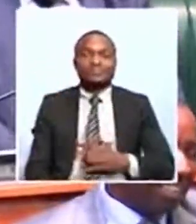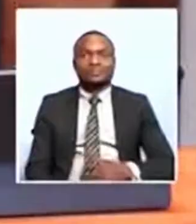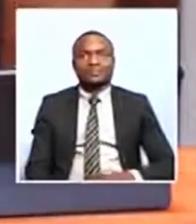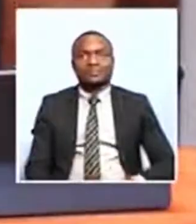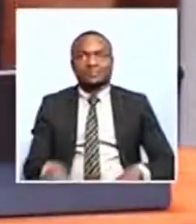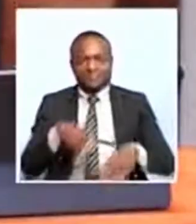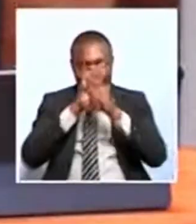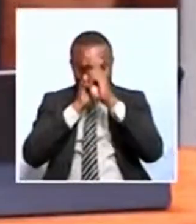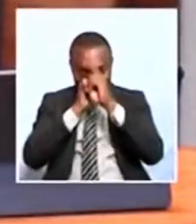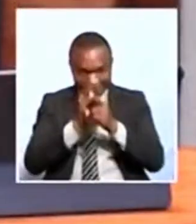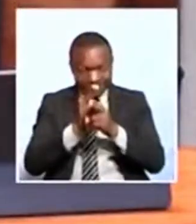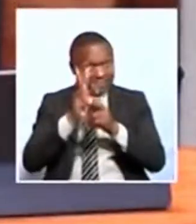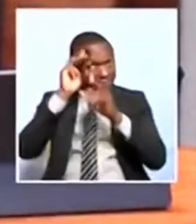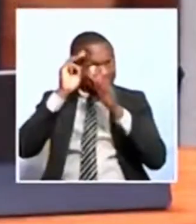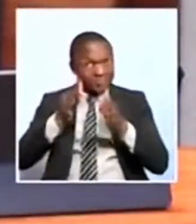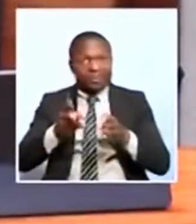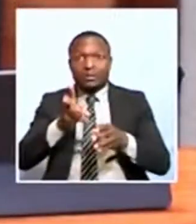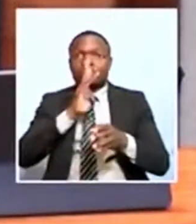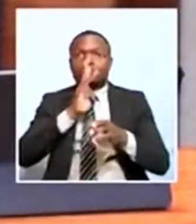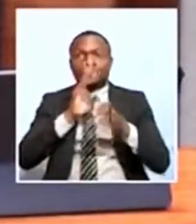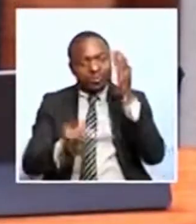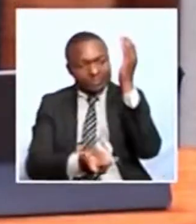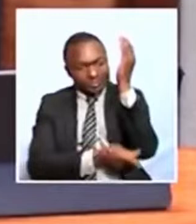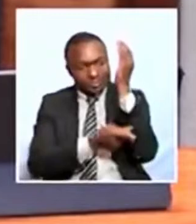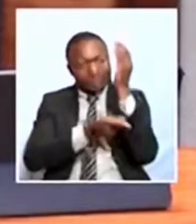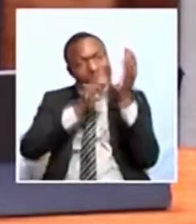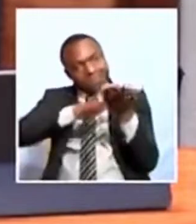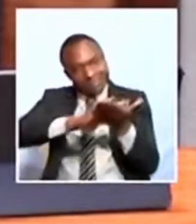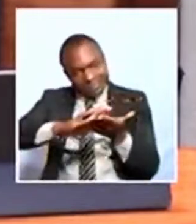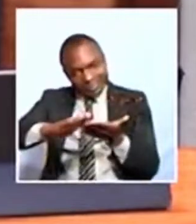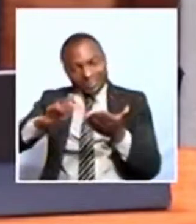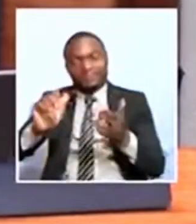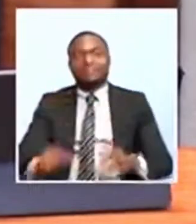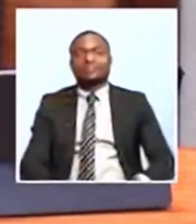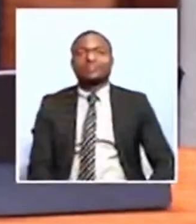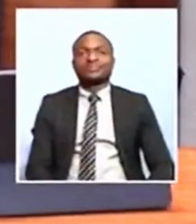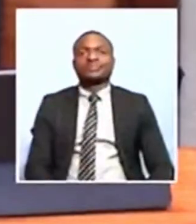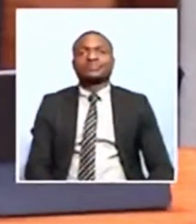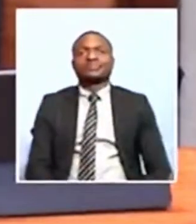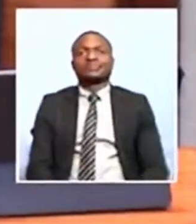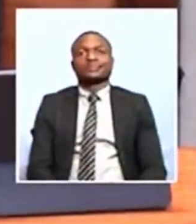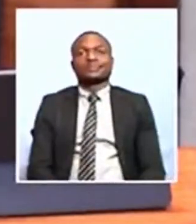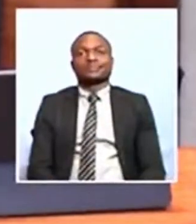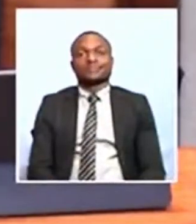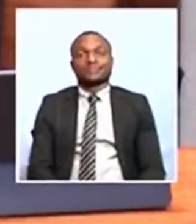The Honorable Minister of Water Development and Sanitation.